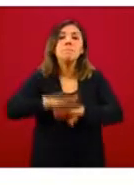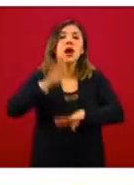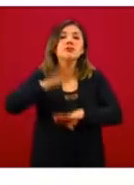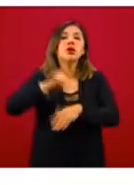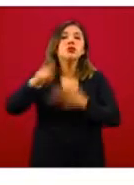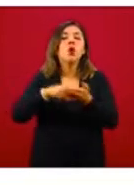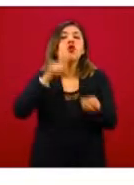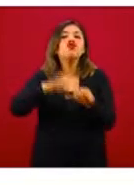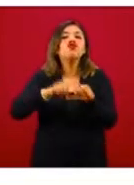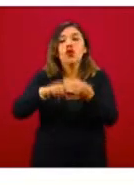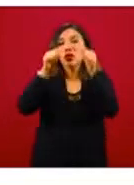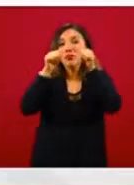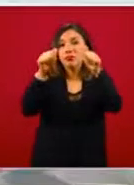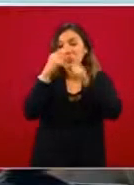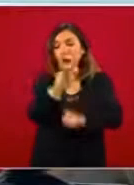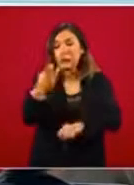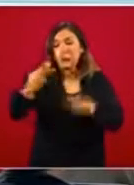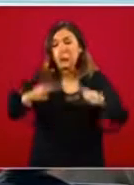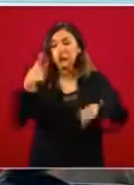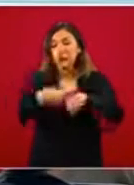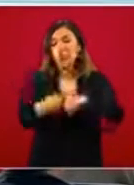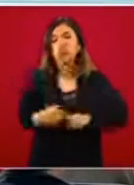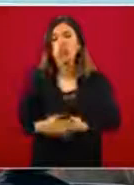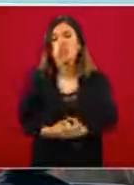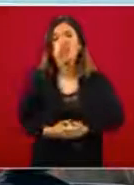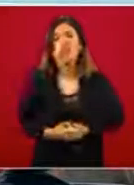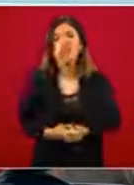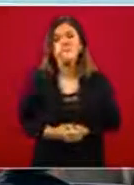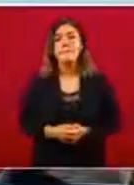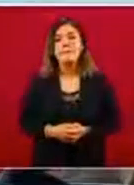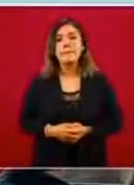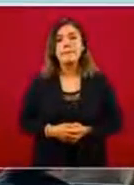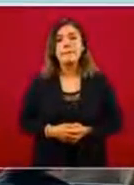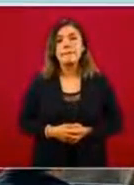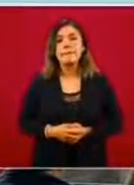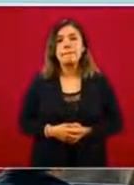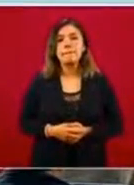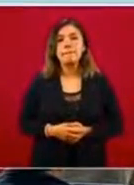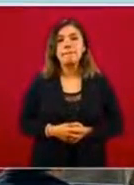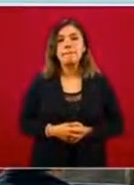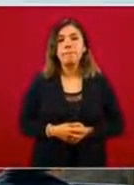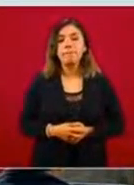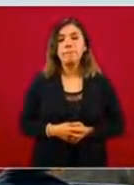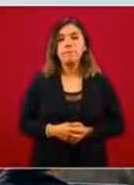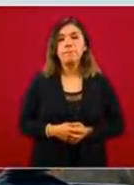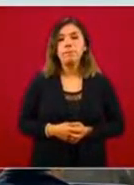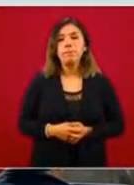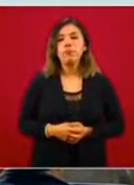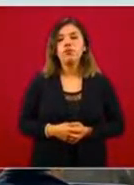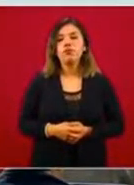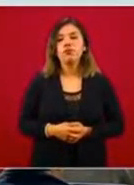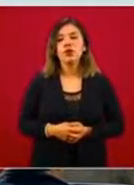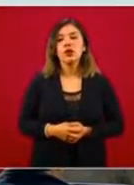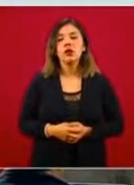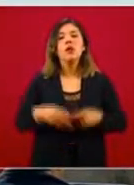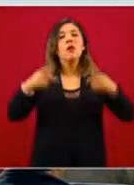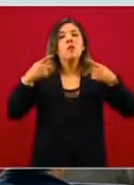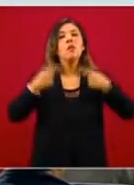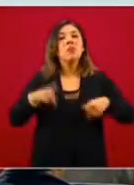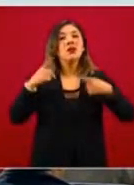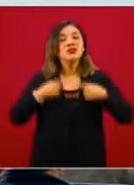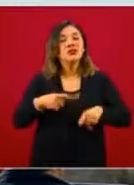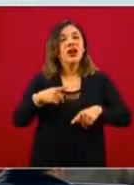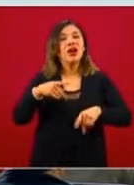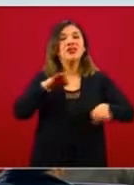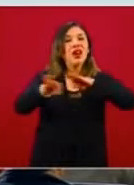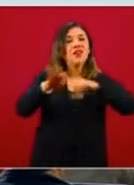the need has increased, so has the ability to attend to those patients. Let's take a look at how